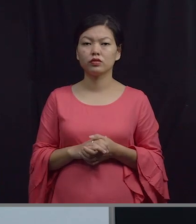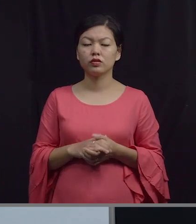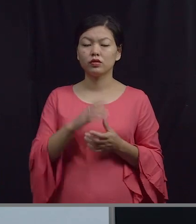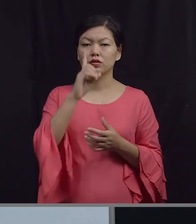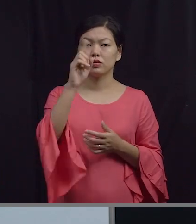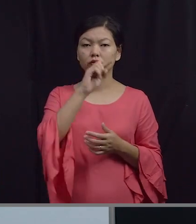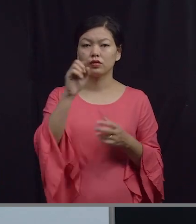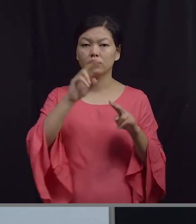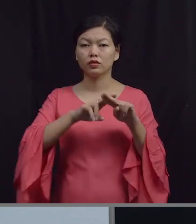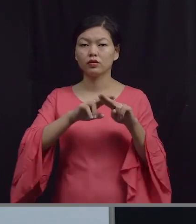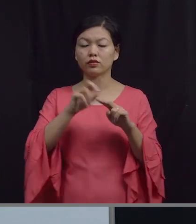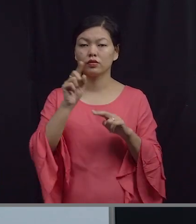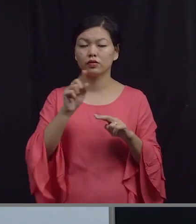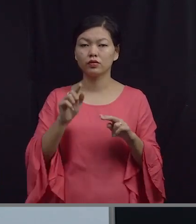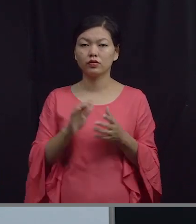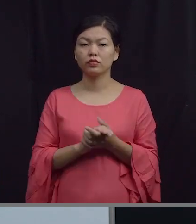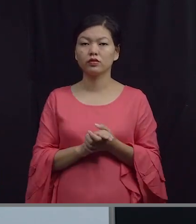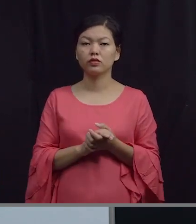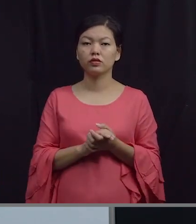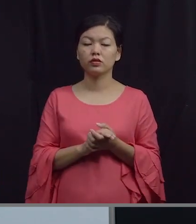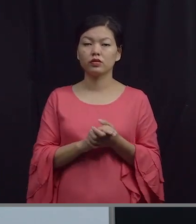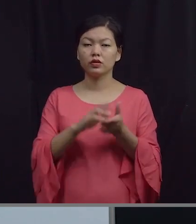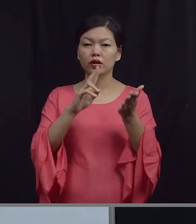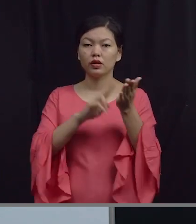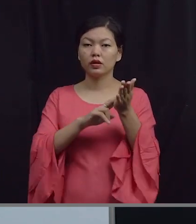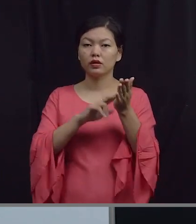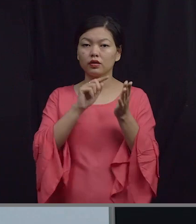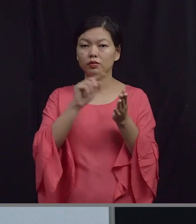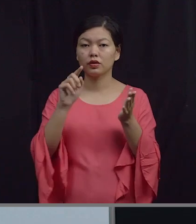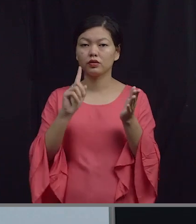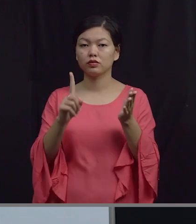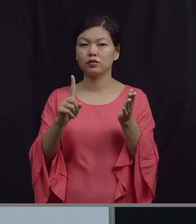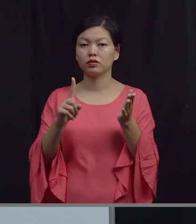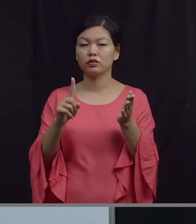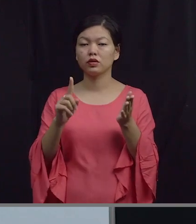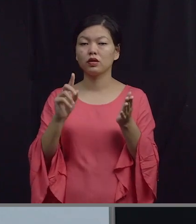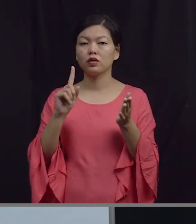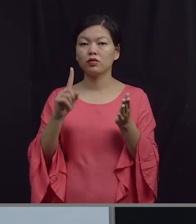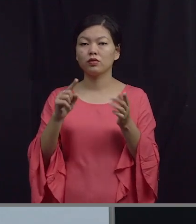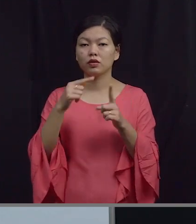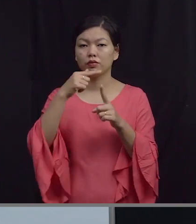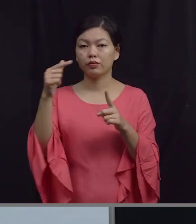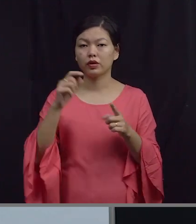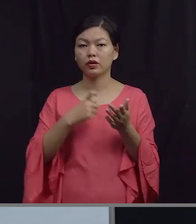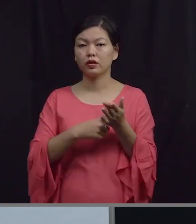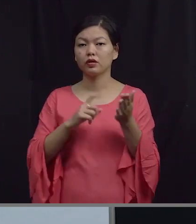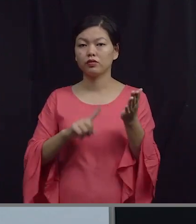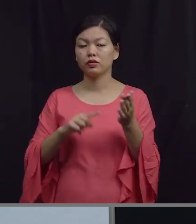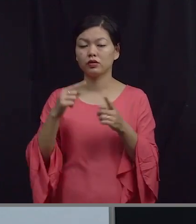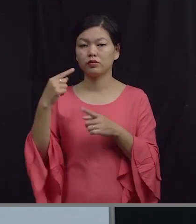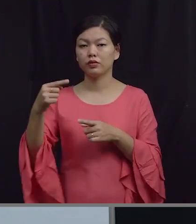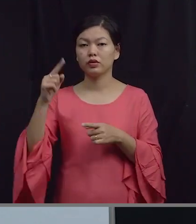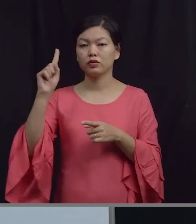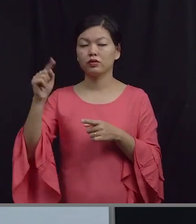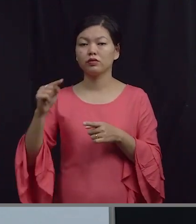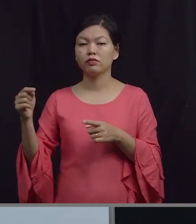1 by f equal to n minus 1 by r1 minus 1 by